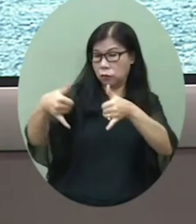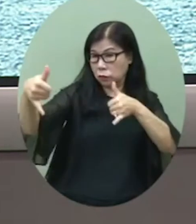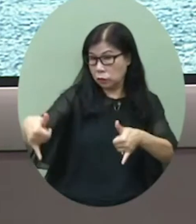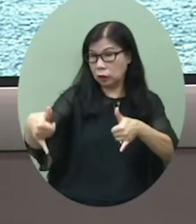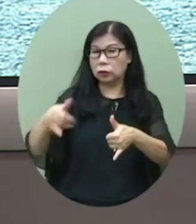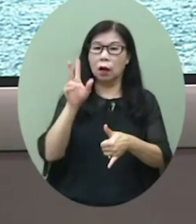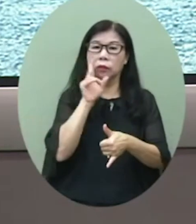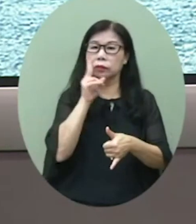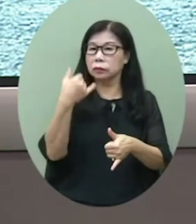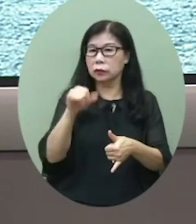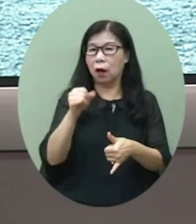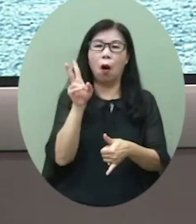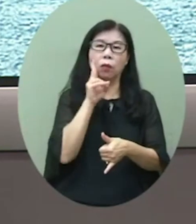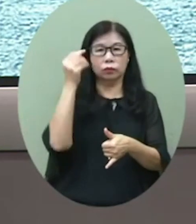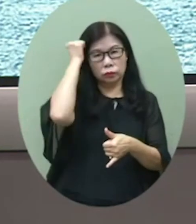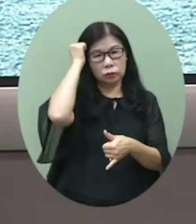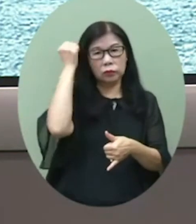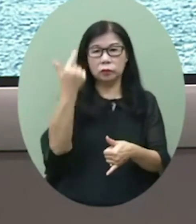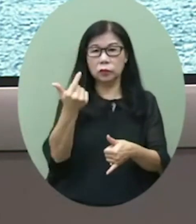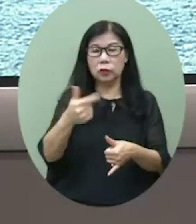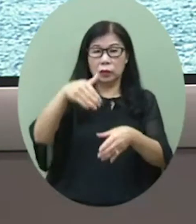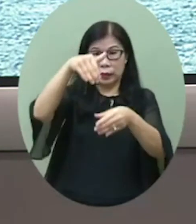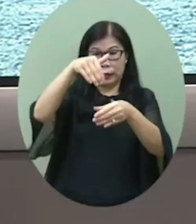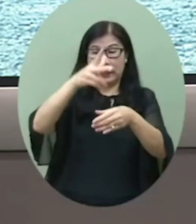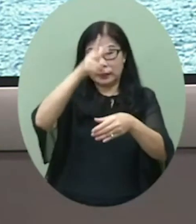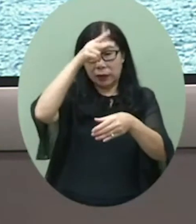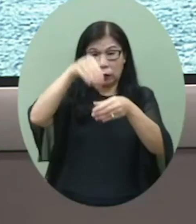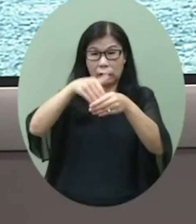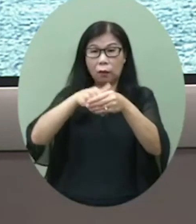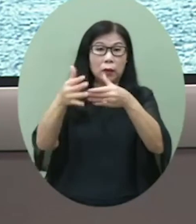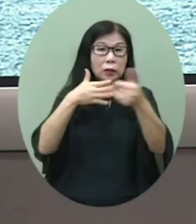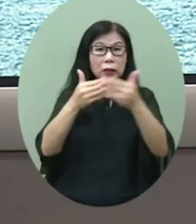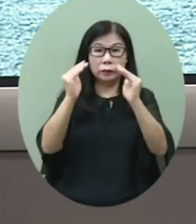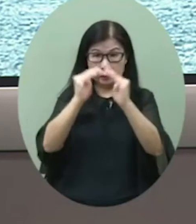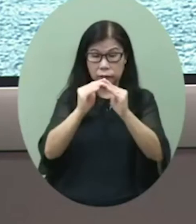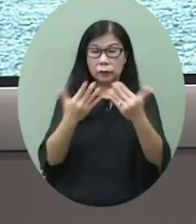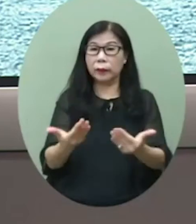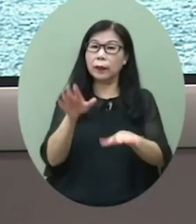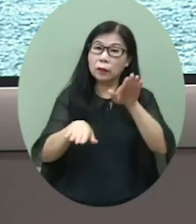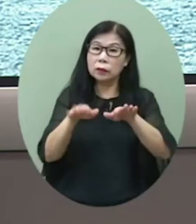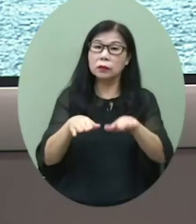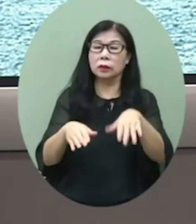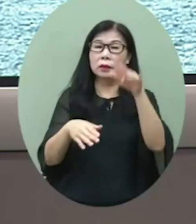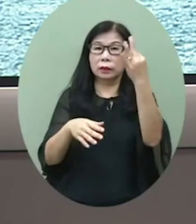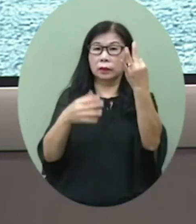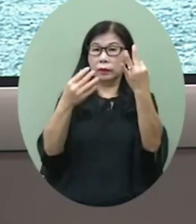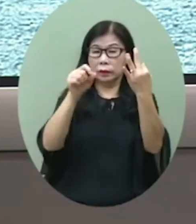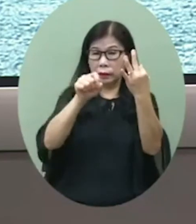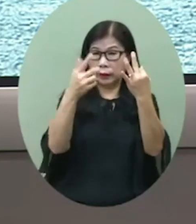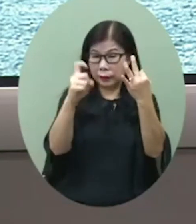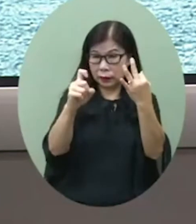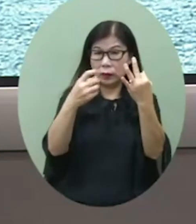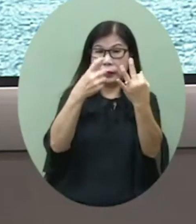follow the requirements of the Center for Health Protection to maintain a social distance of at least 1 meter, not to mention 1.5